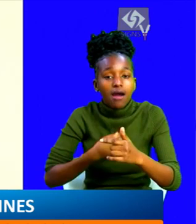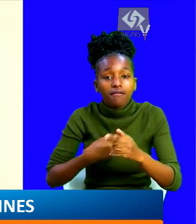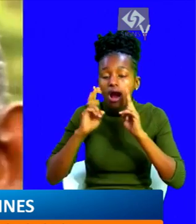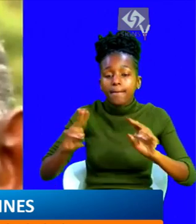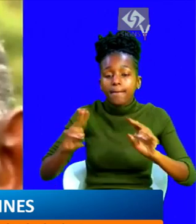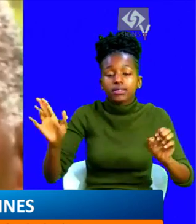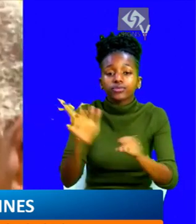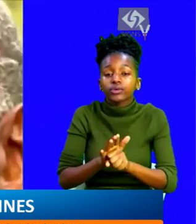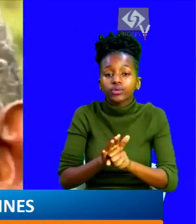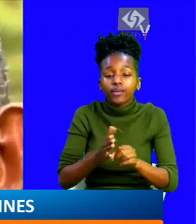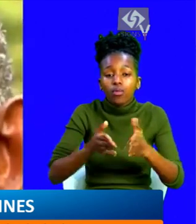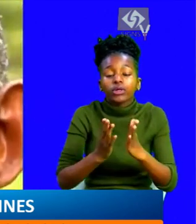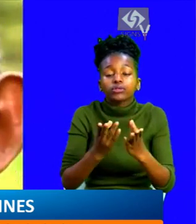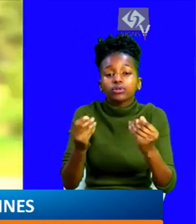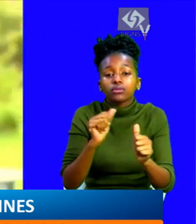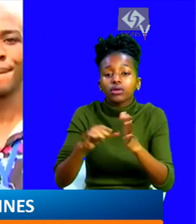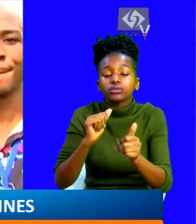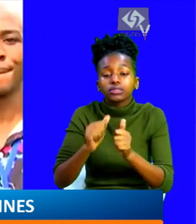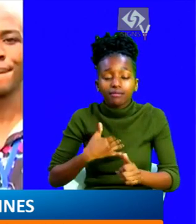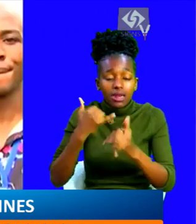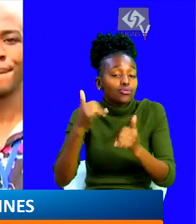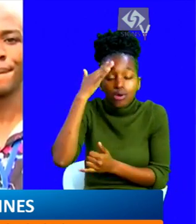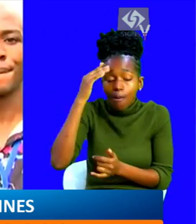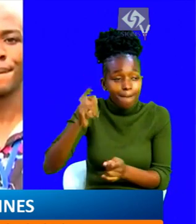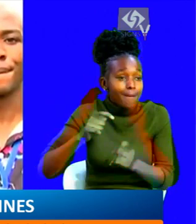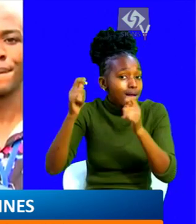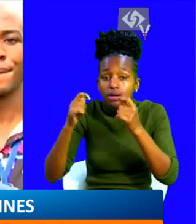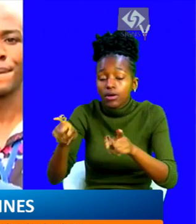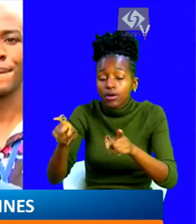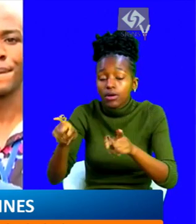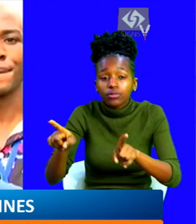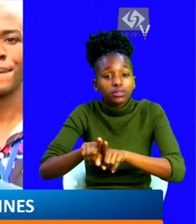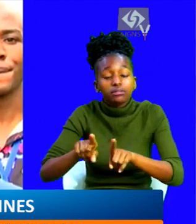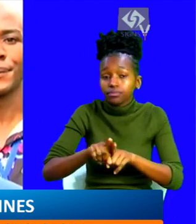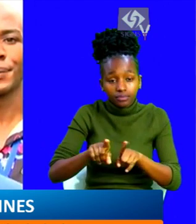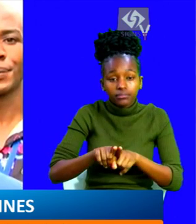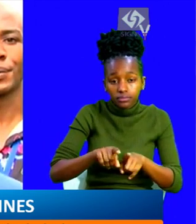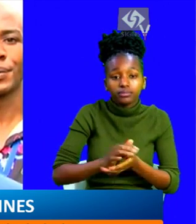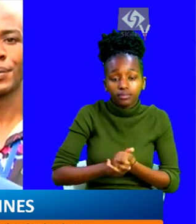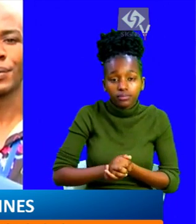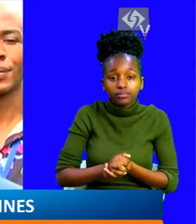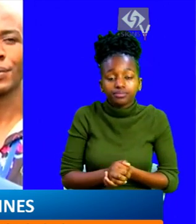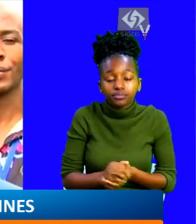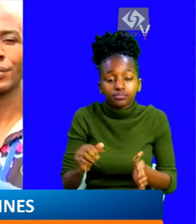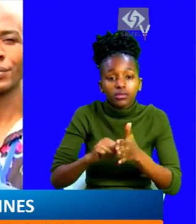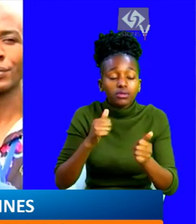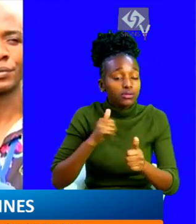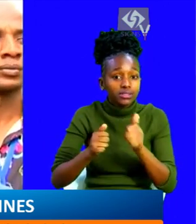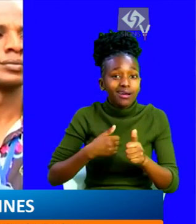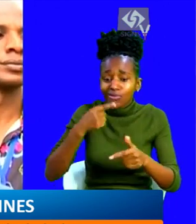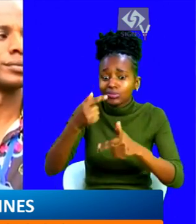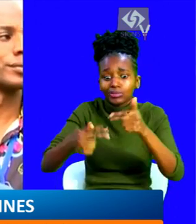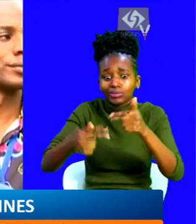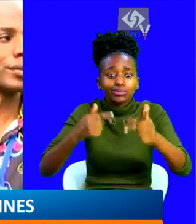is crucial to note that the right to protest peacefully does not permit individuals the right